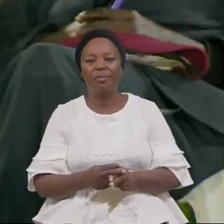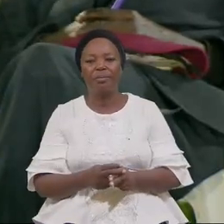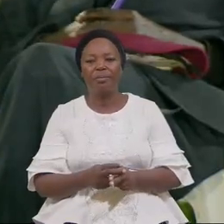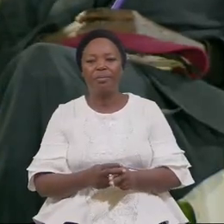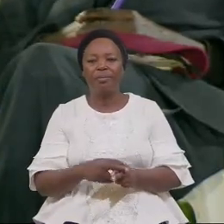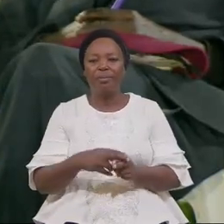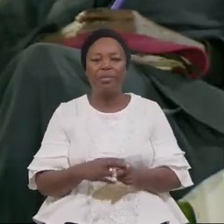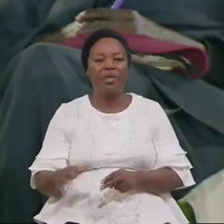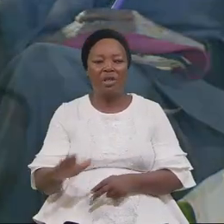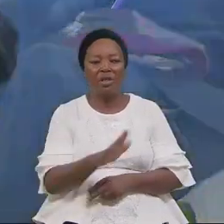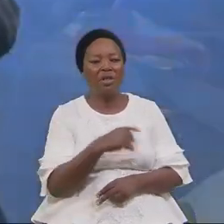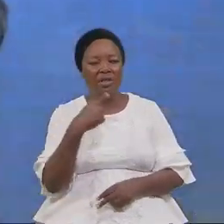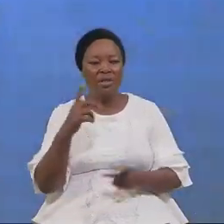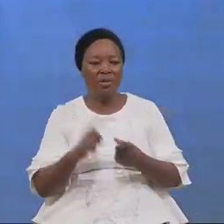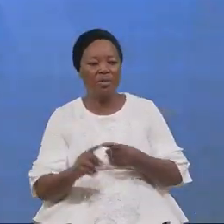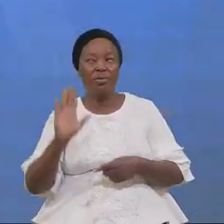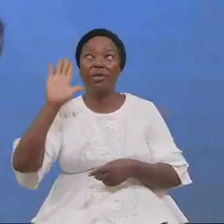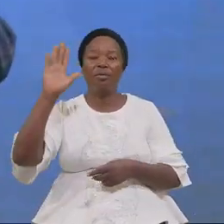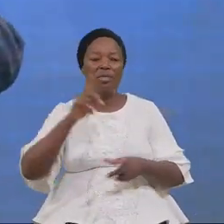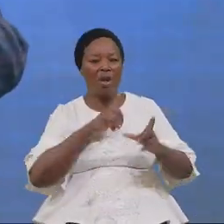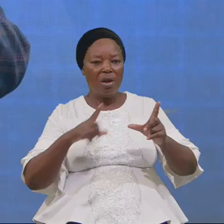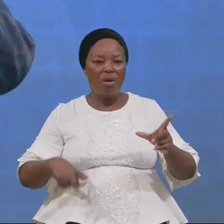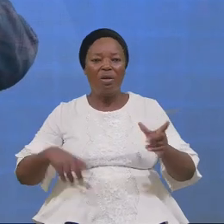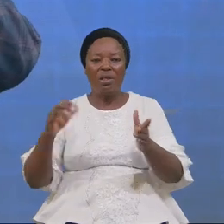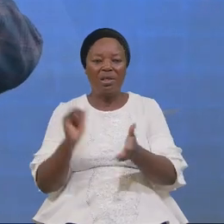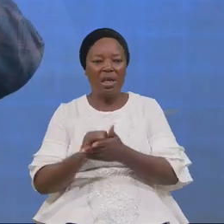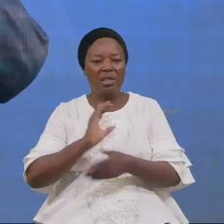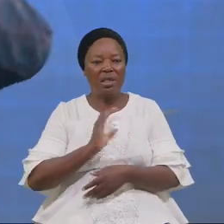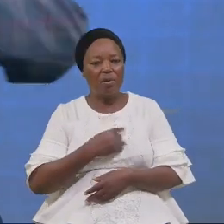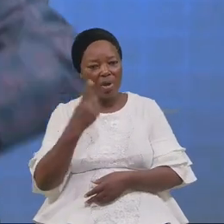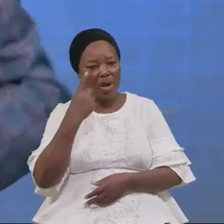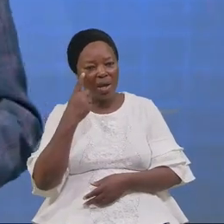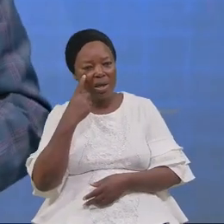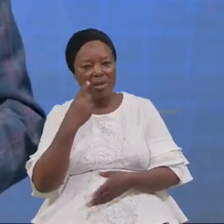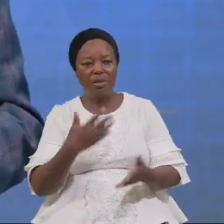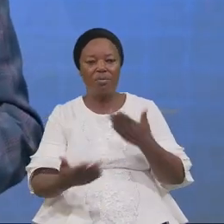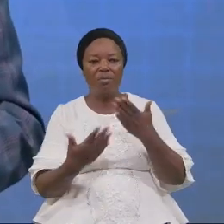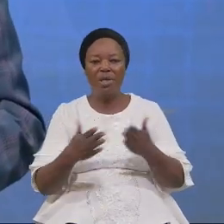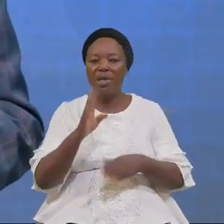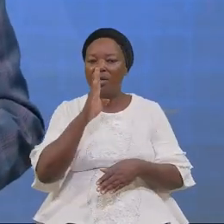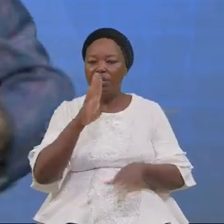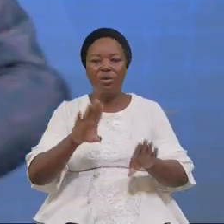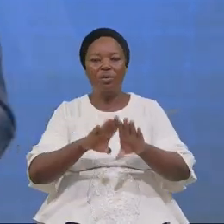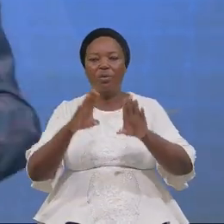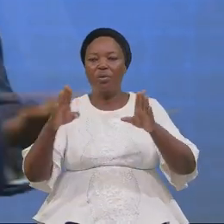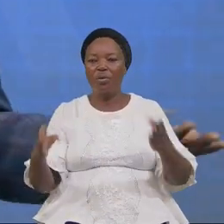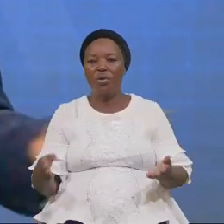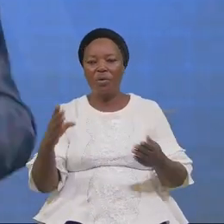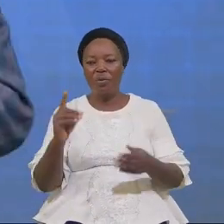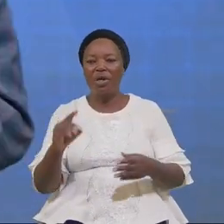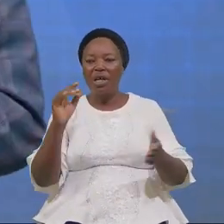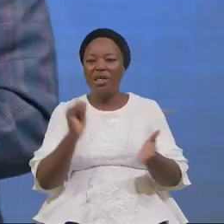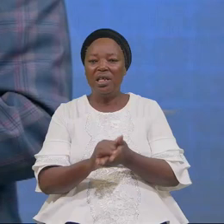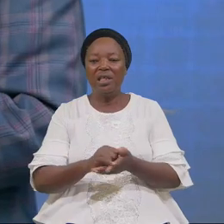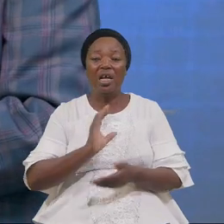say unto him, Lord, that our eyes may be opened, that our